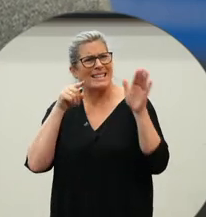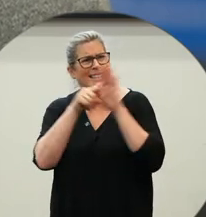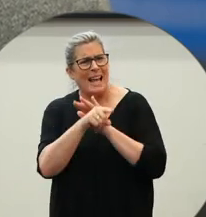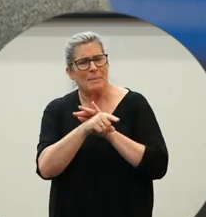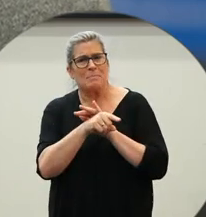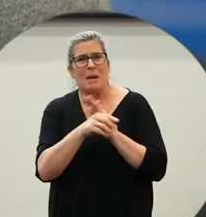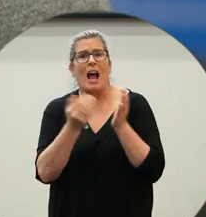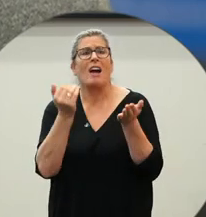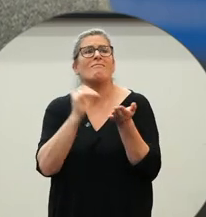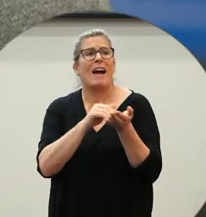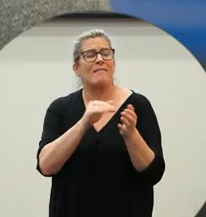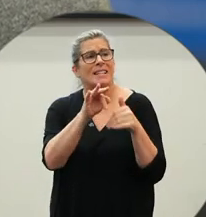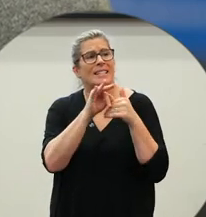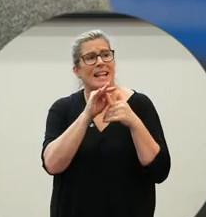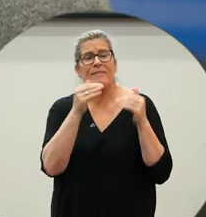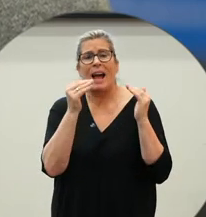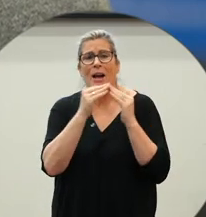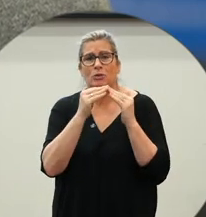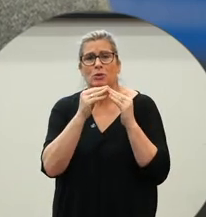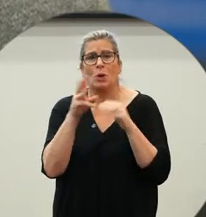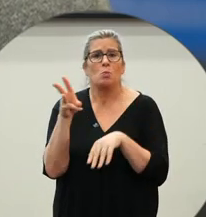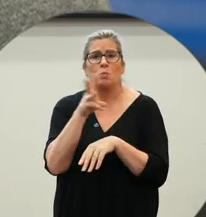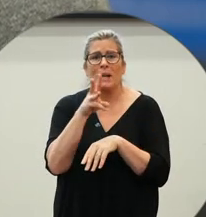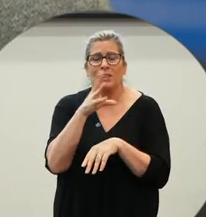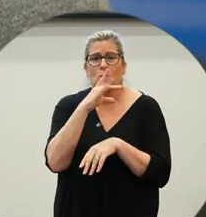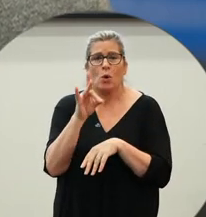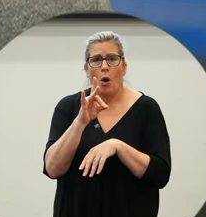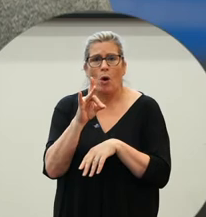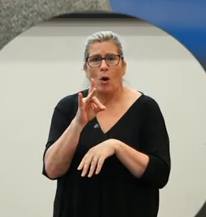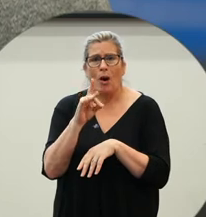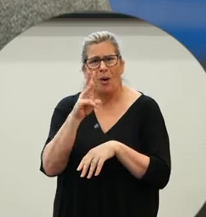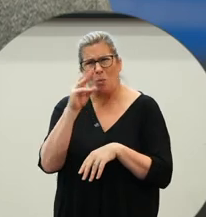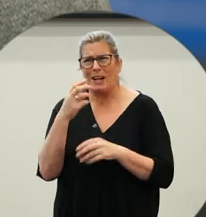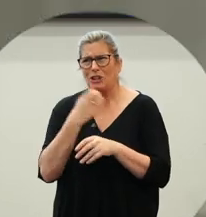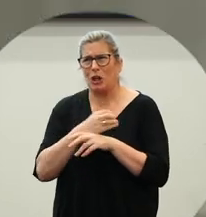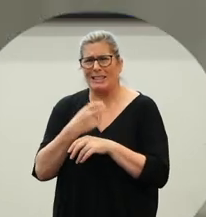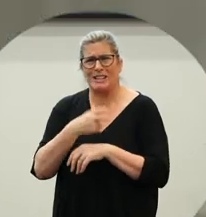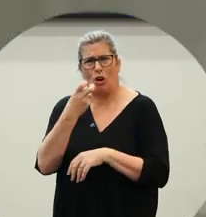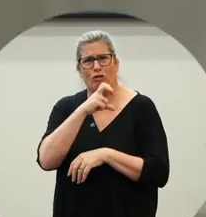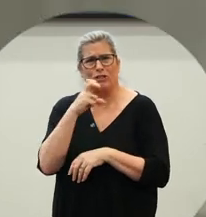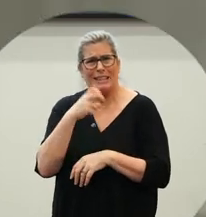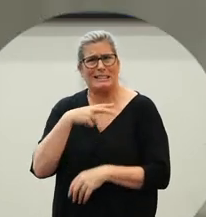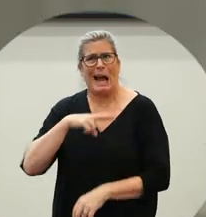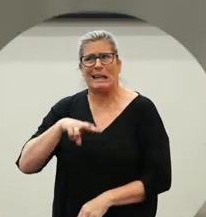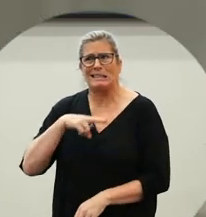safe house in West Cork, when the guards came calling, did she continue with this French accent?